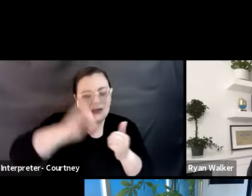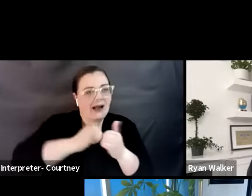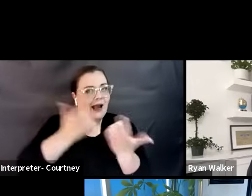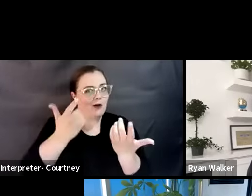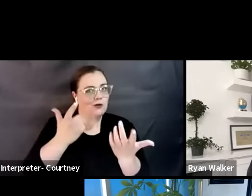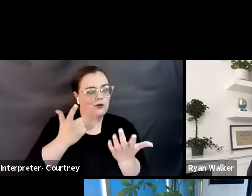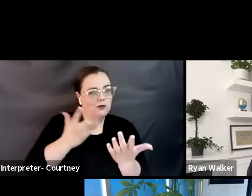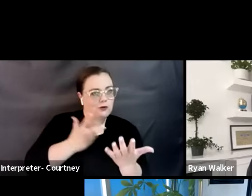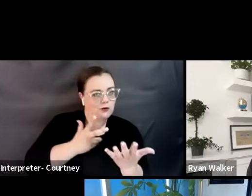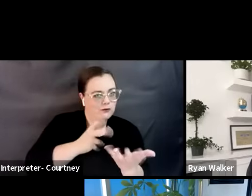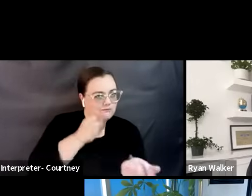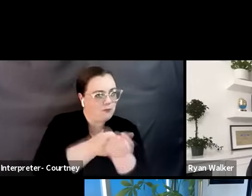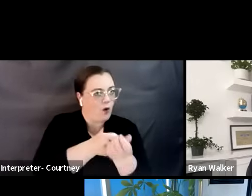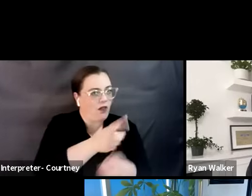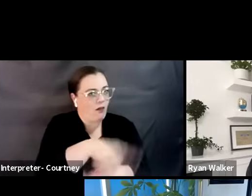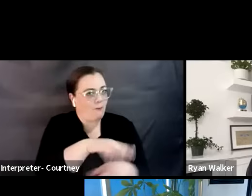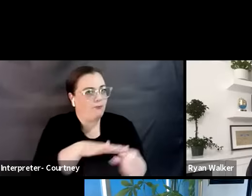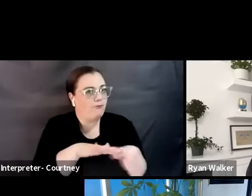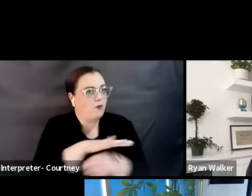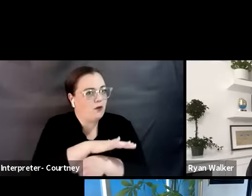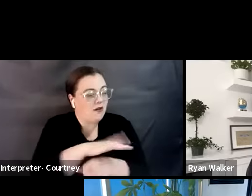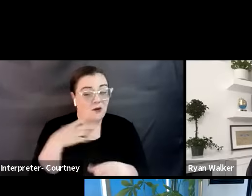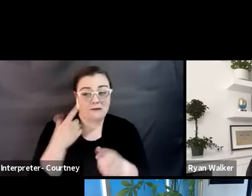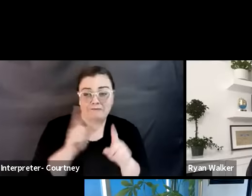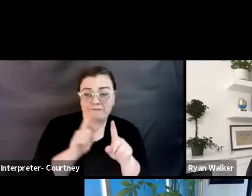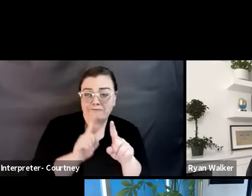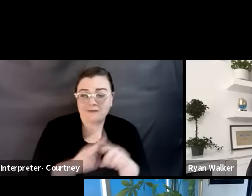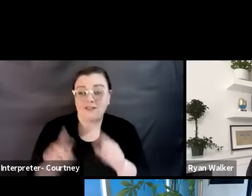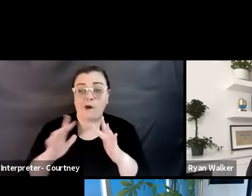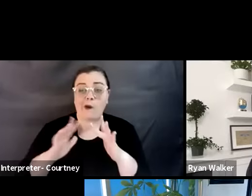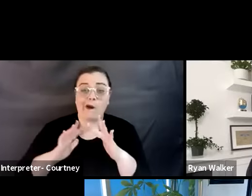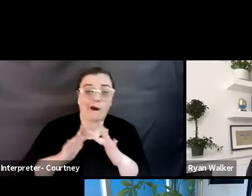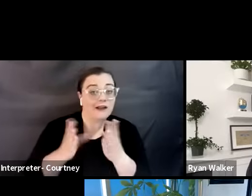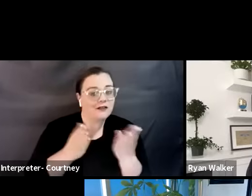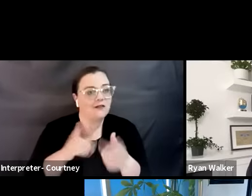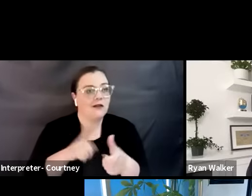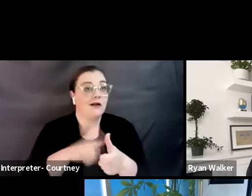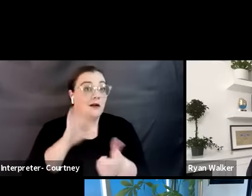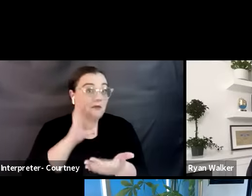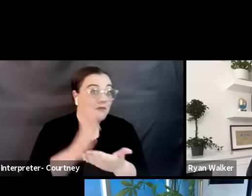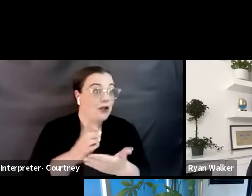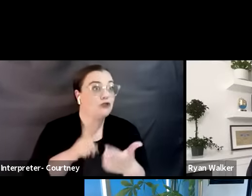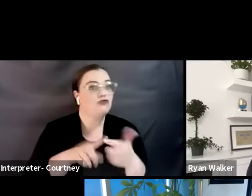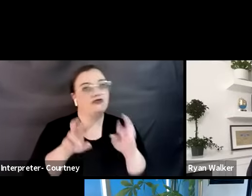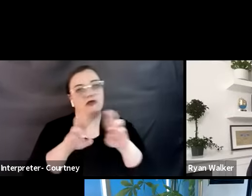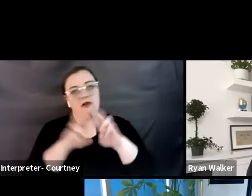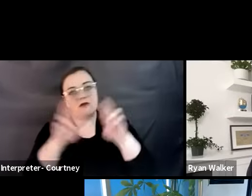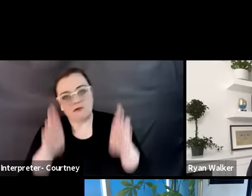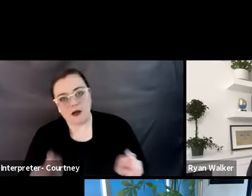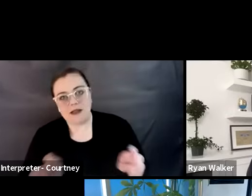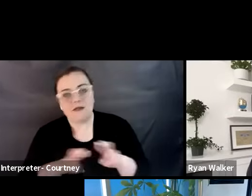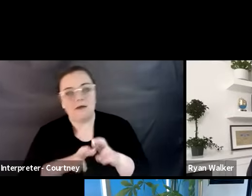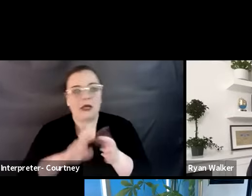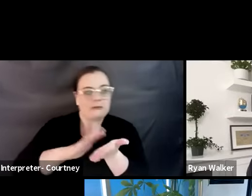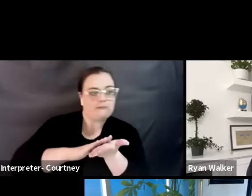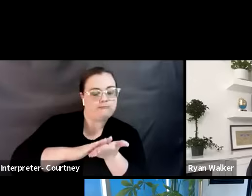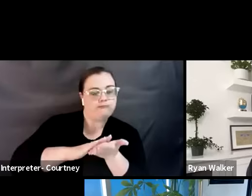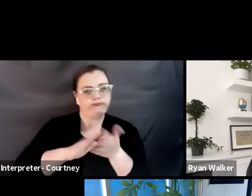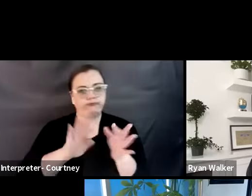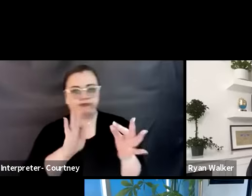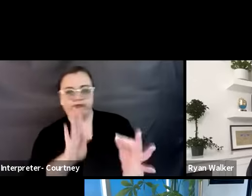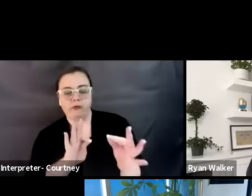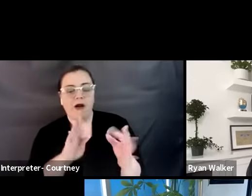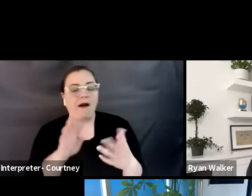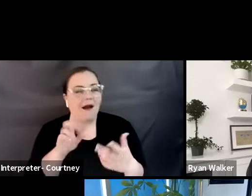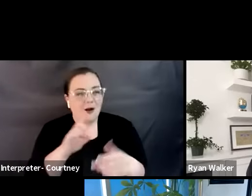different online services, that we have the pictures and the resume is cleaned up if anything's necessary. Just